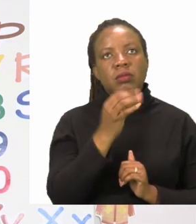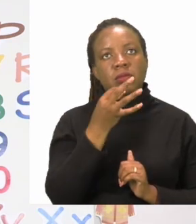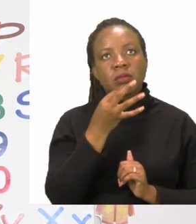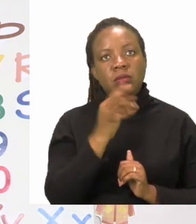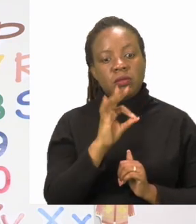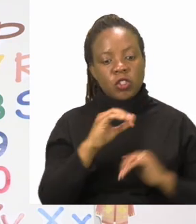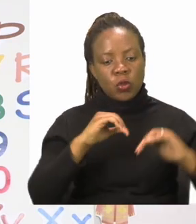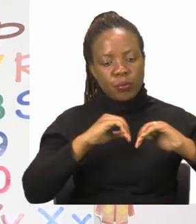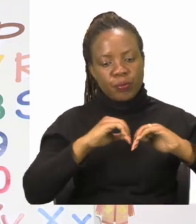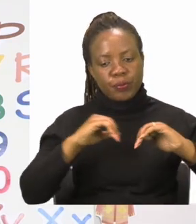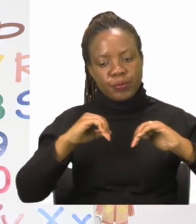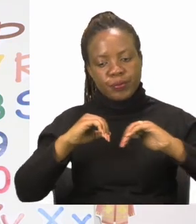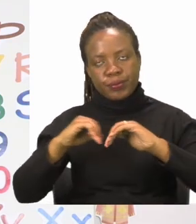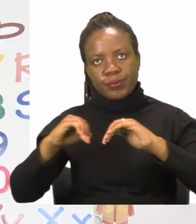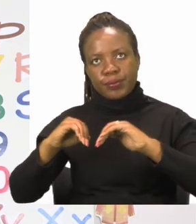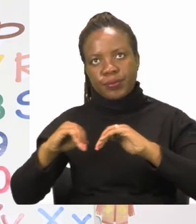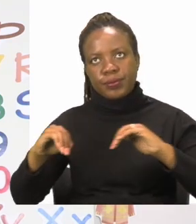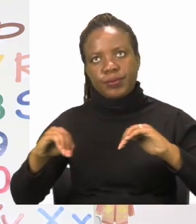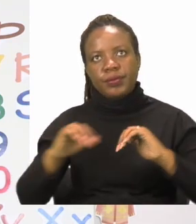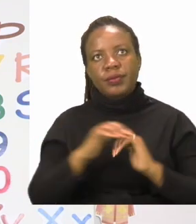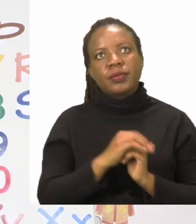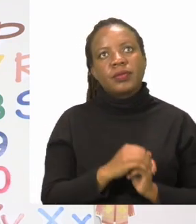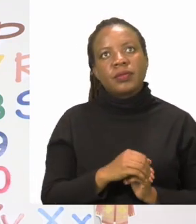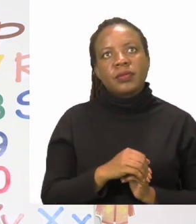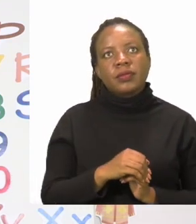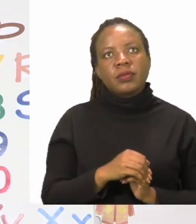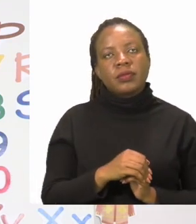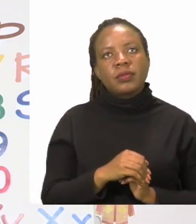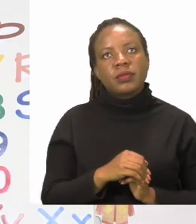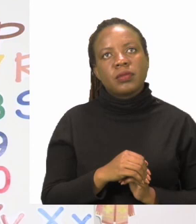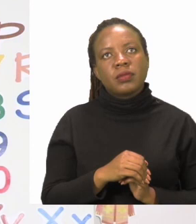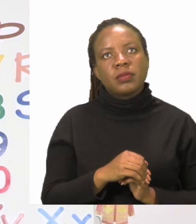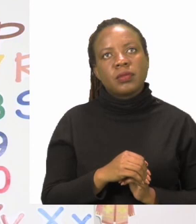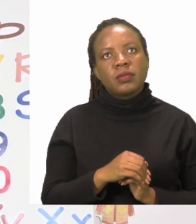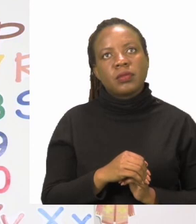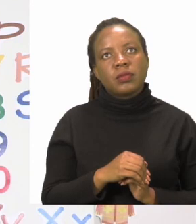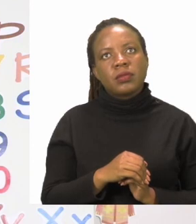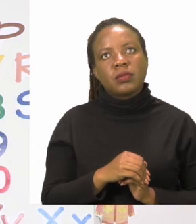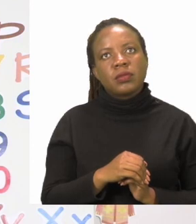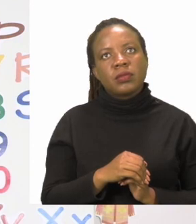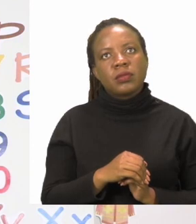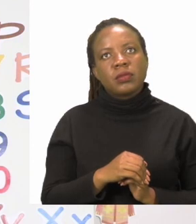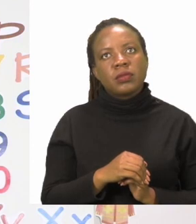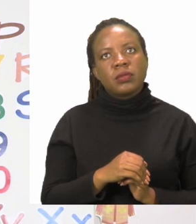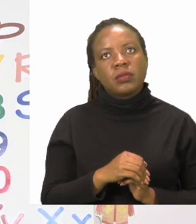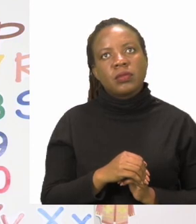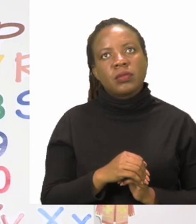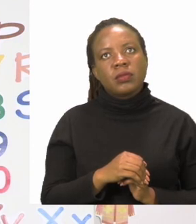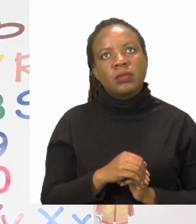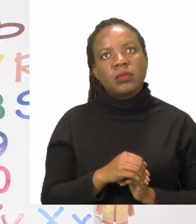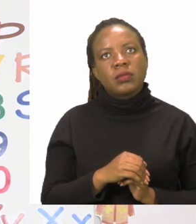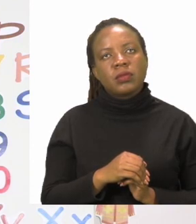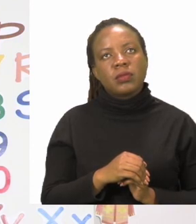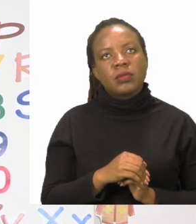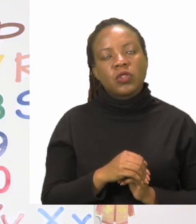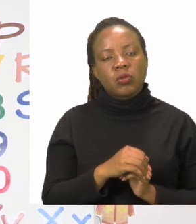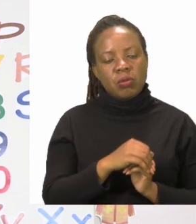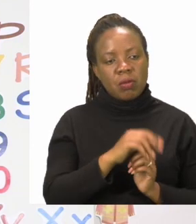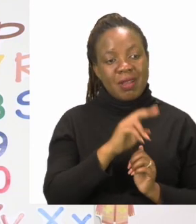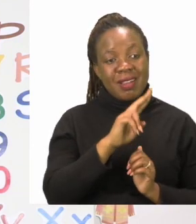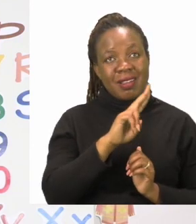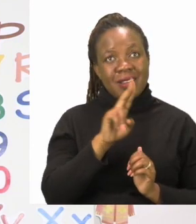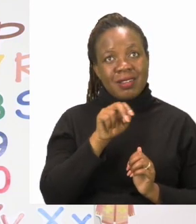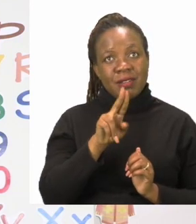109 will equal. So, first we have to write 100 plus